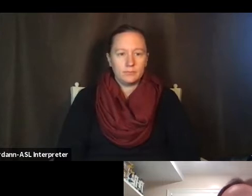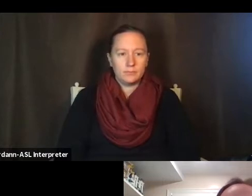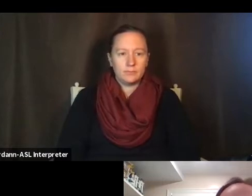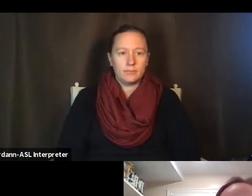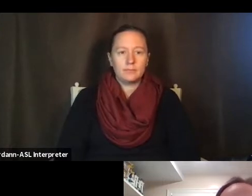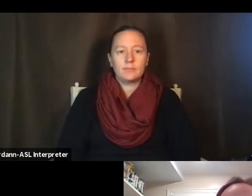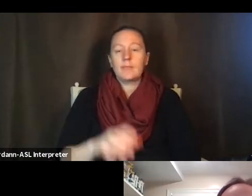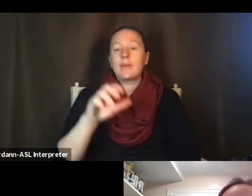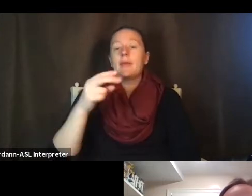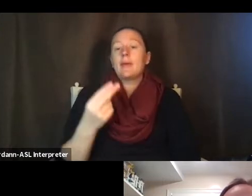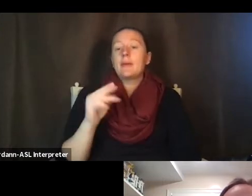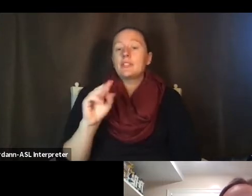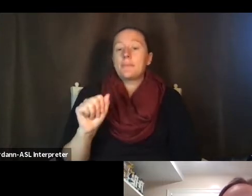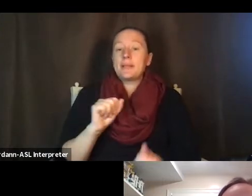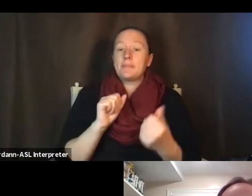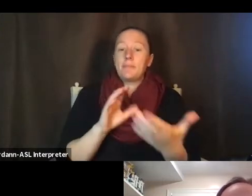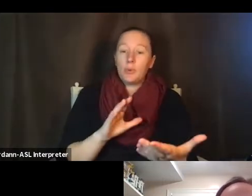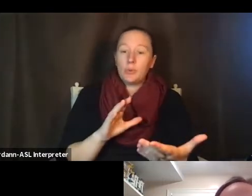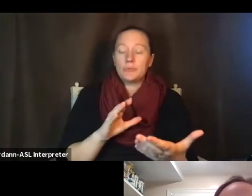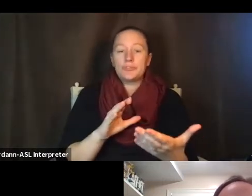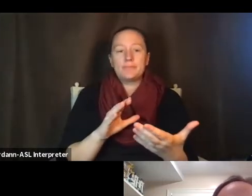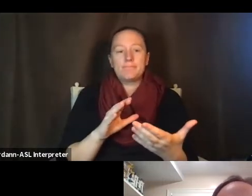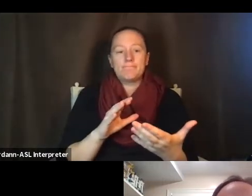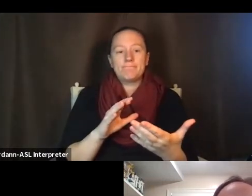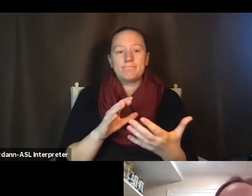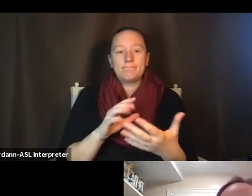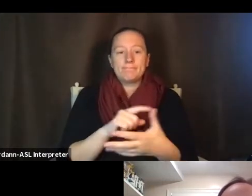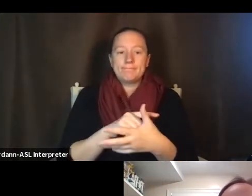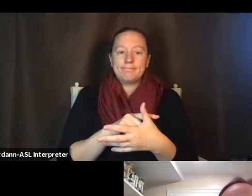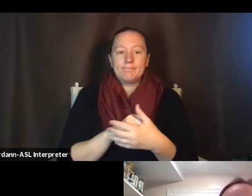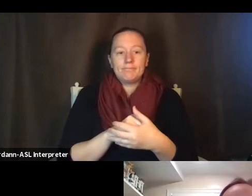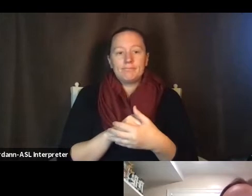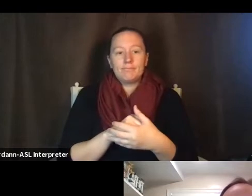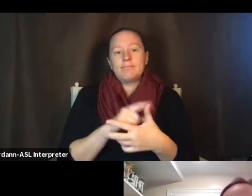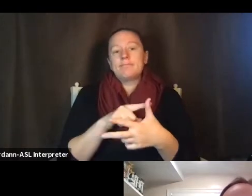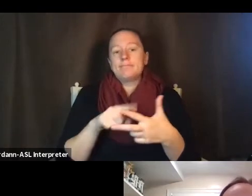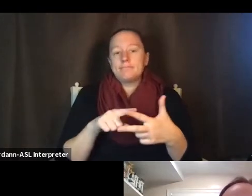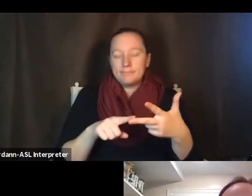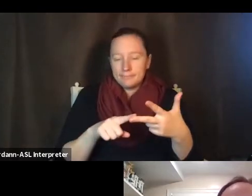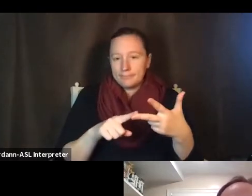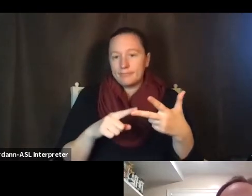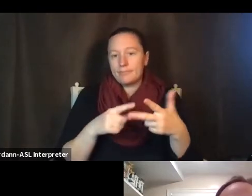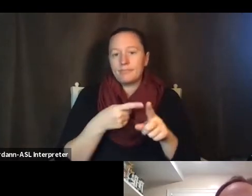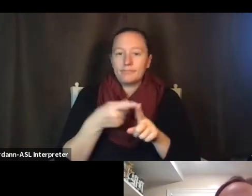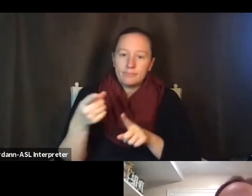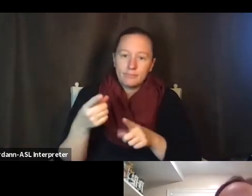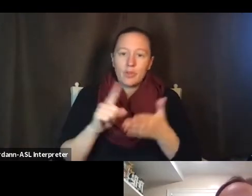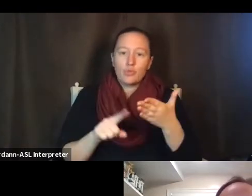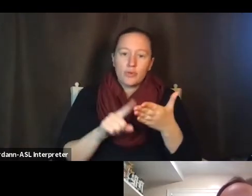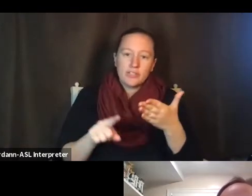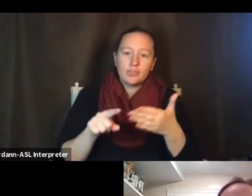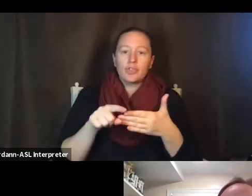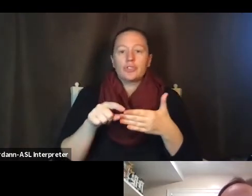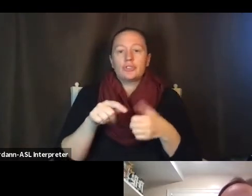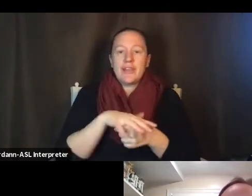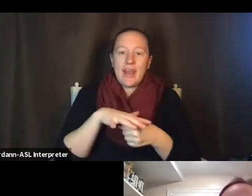HMA's approach to the needs assessment really looked at these sort of key research areas and questions.